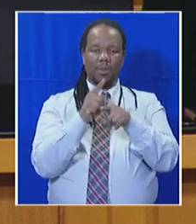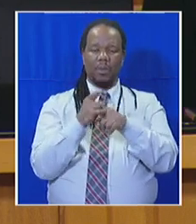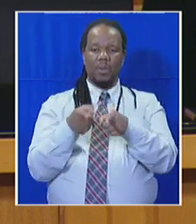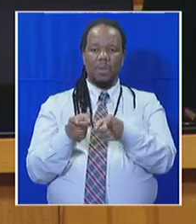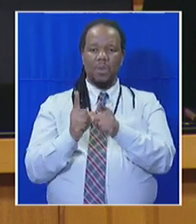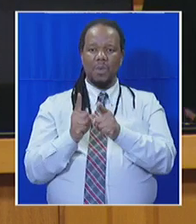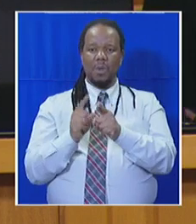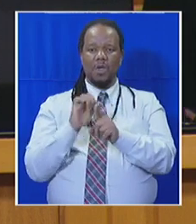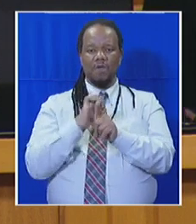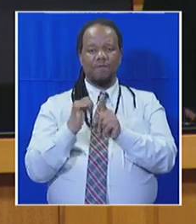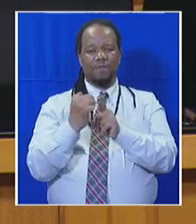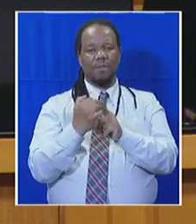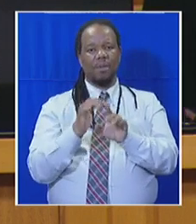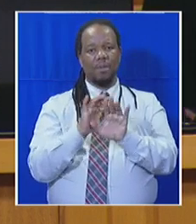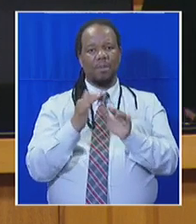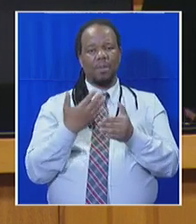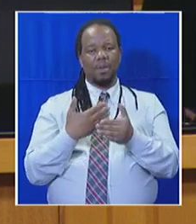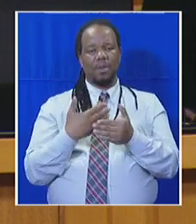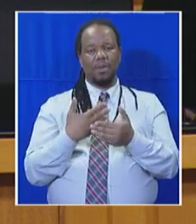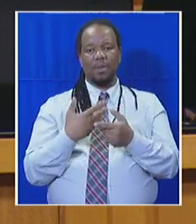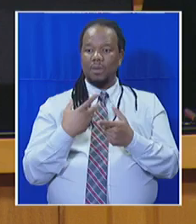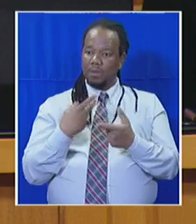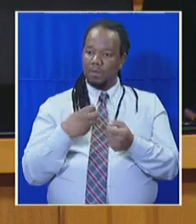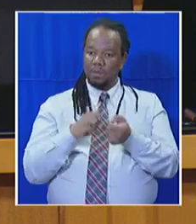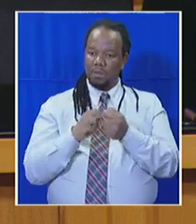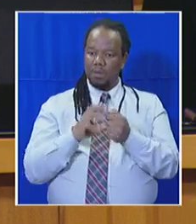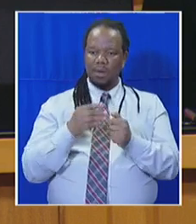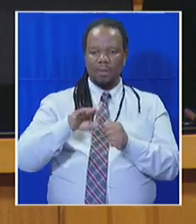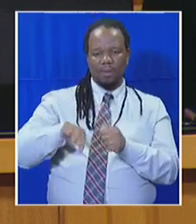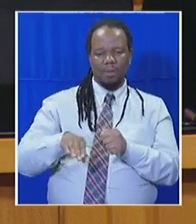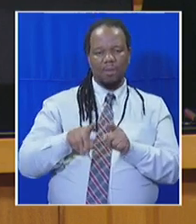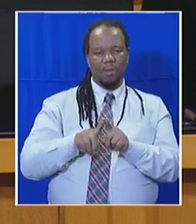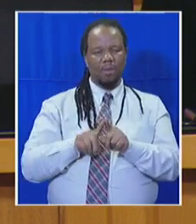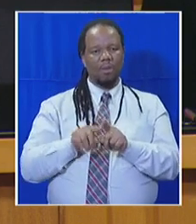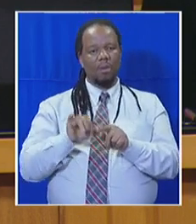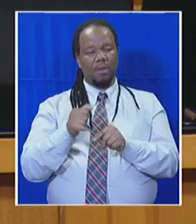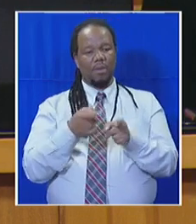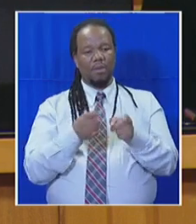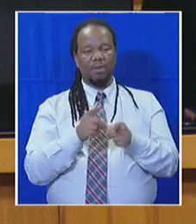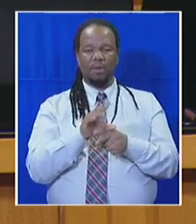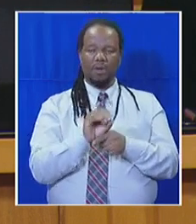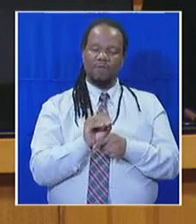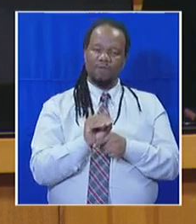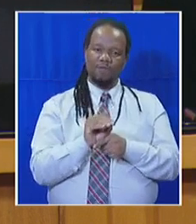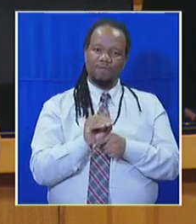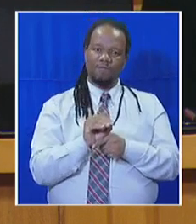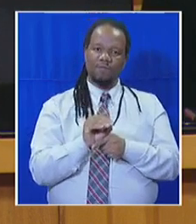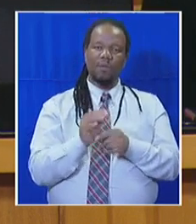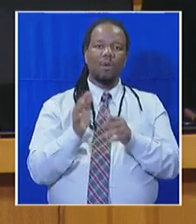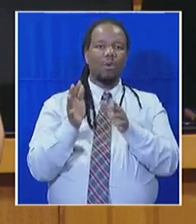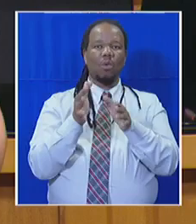can no longer be swept under the rug, and debates the horrific consequences and dangers of global warming.